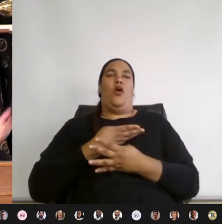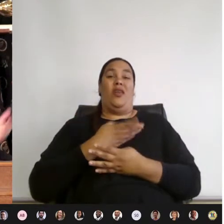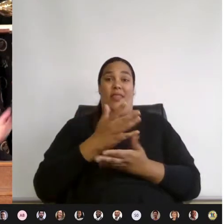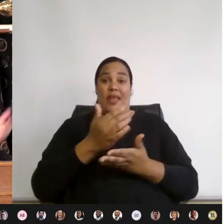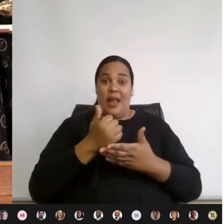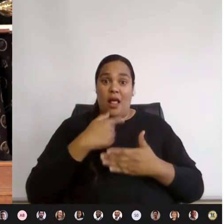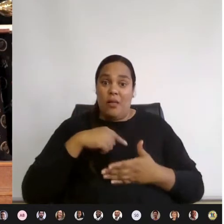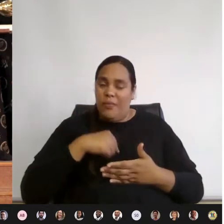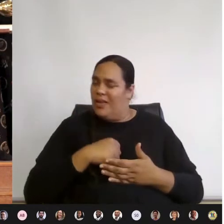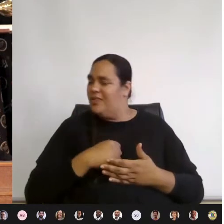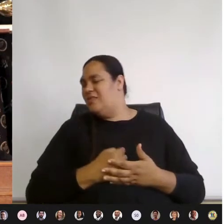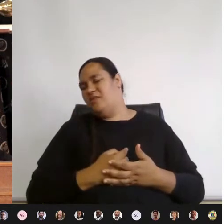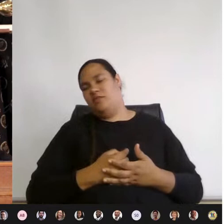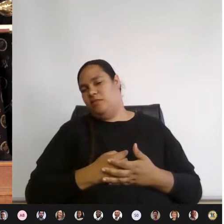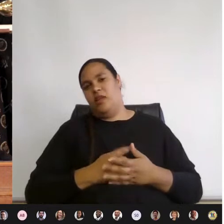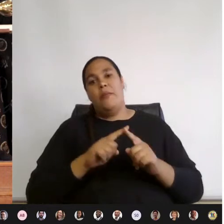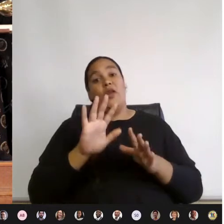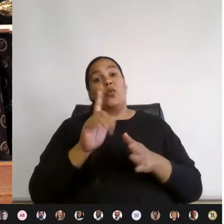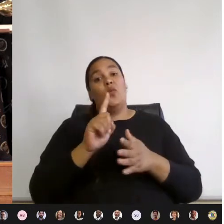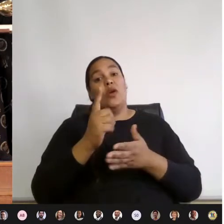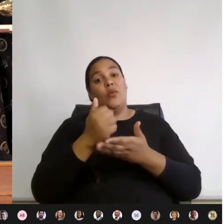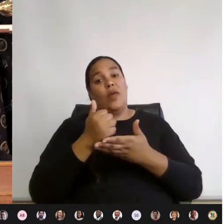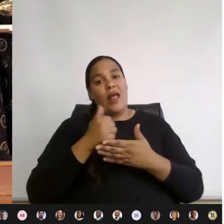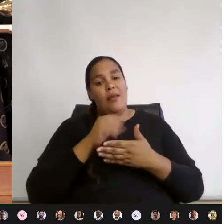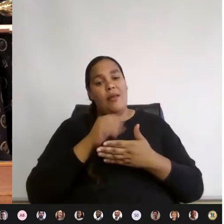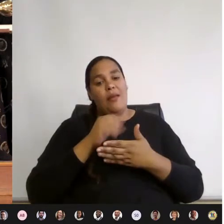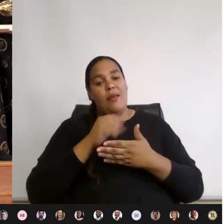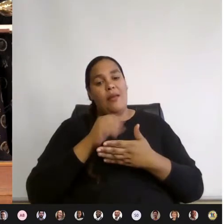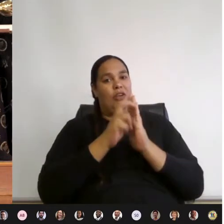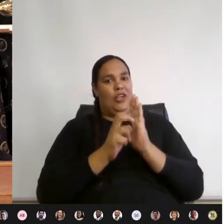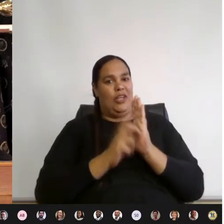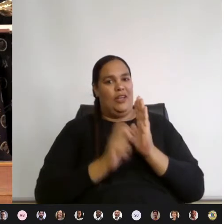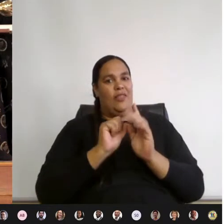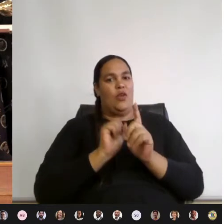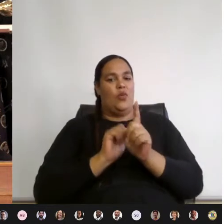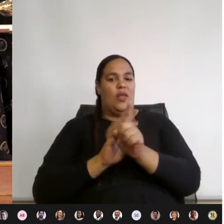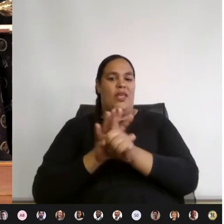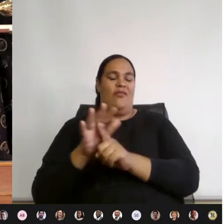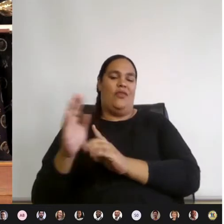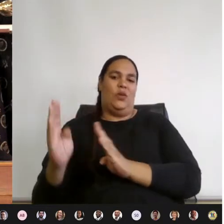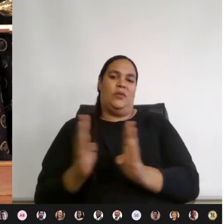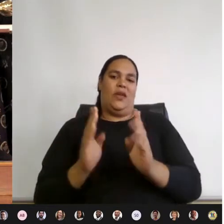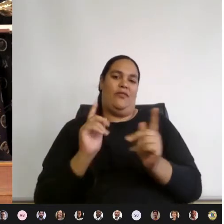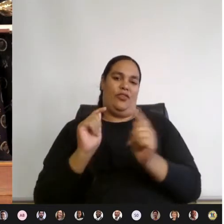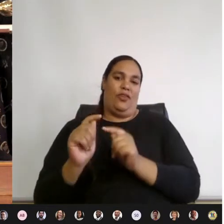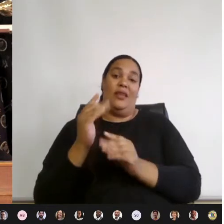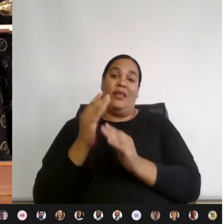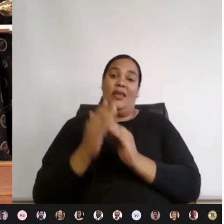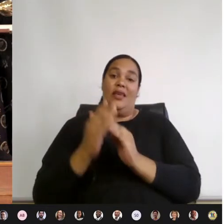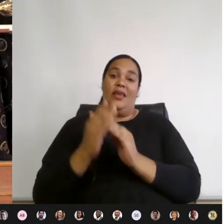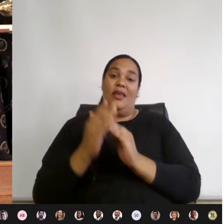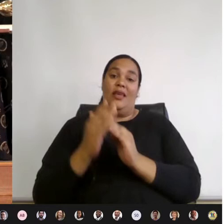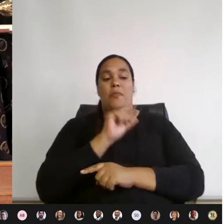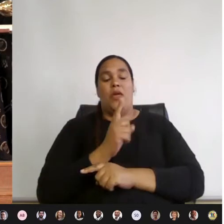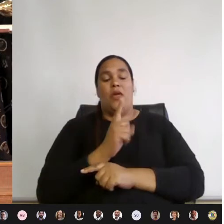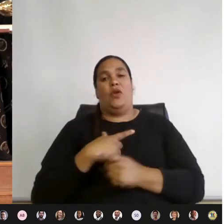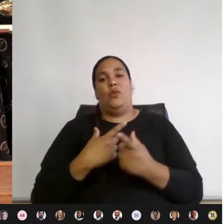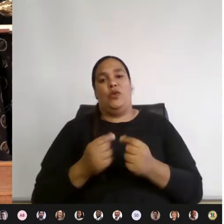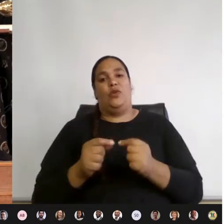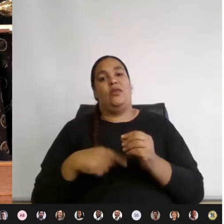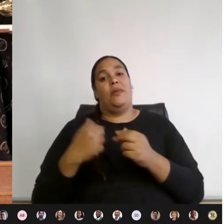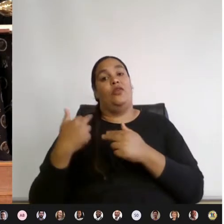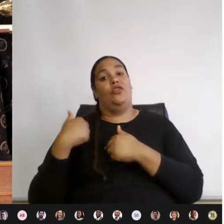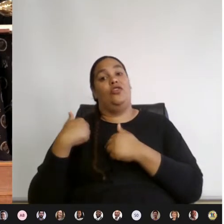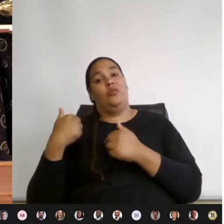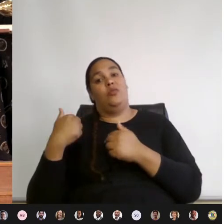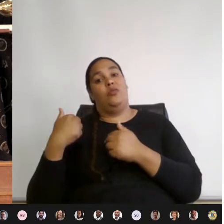going to help us is the regulatory framework, but then influencing behavioral change. And at the end of the day, that's what it's got to be. It's about responsibility